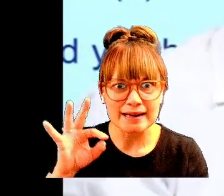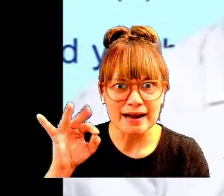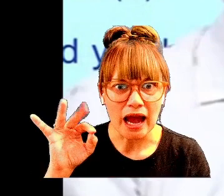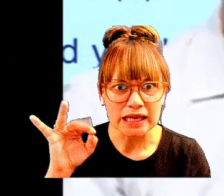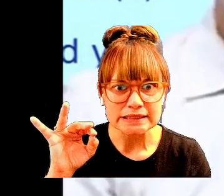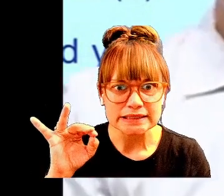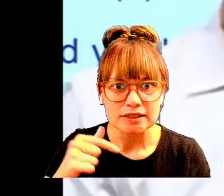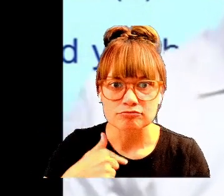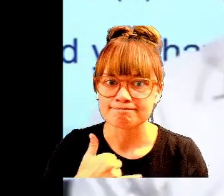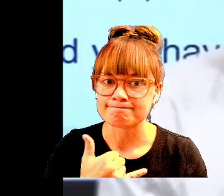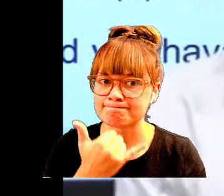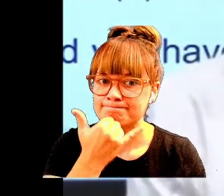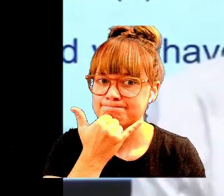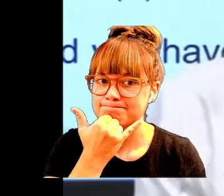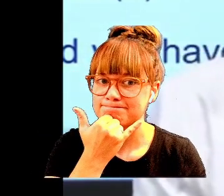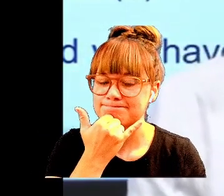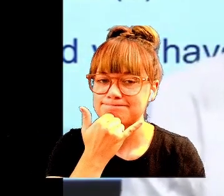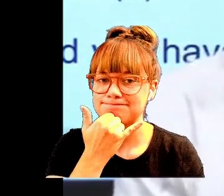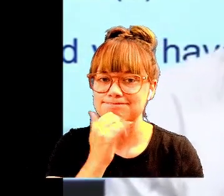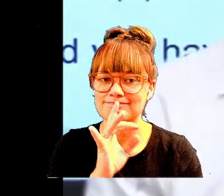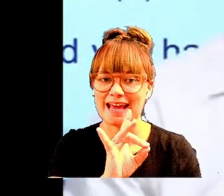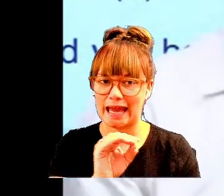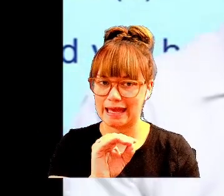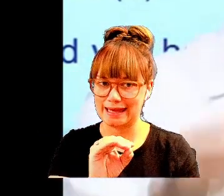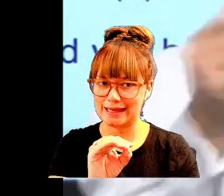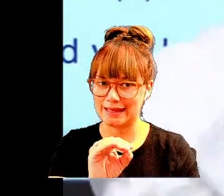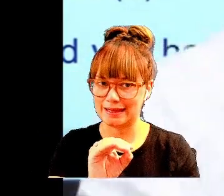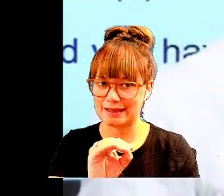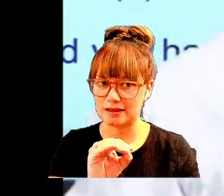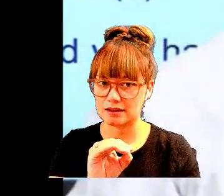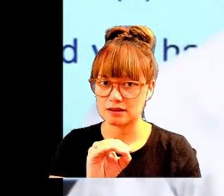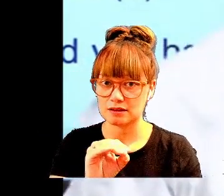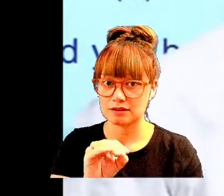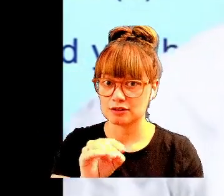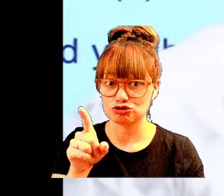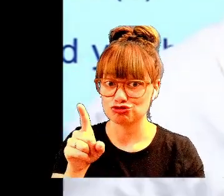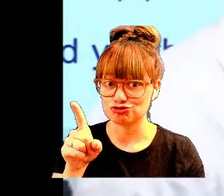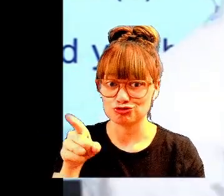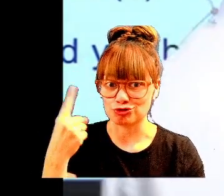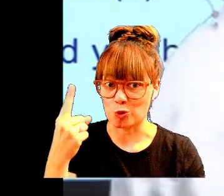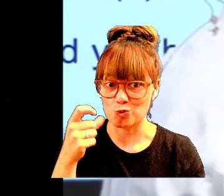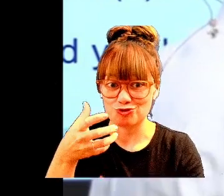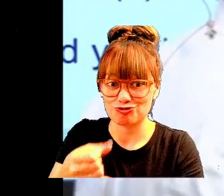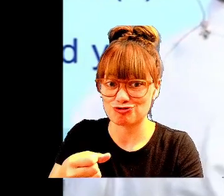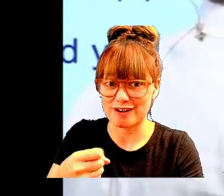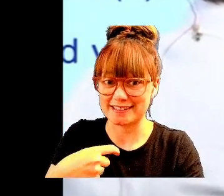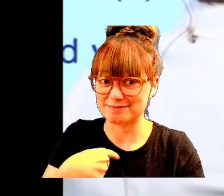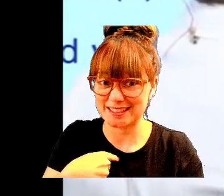80. So you shouldn't always take my word for it. Check the answer yourself.